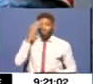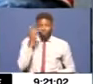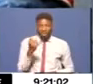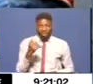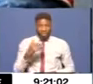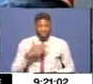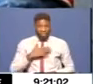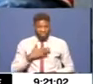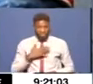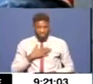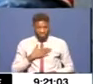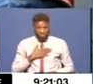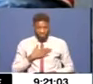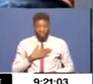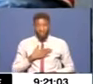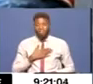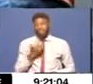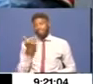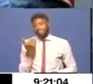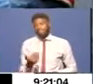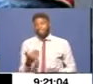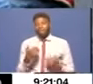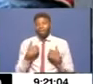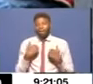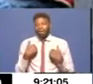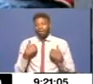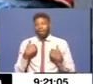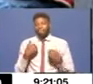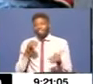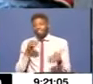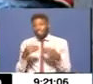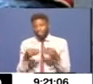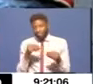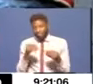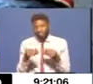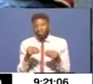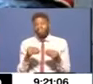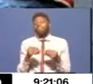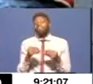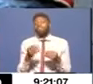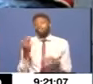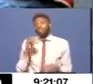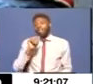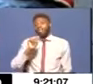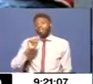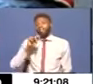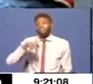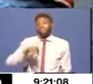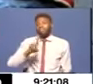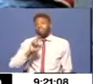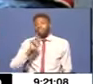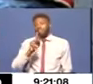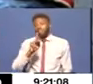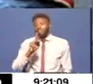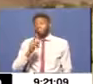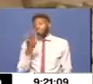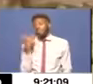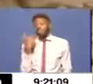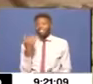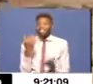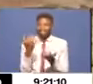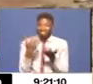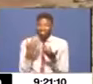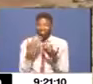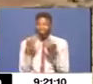APDK, juu nilishindwa hata kumpeleka hosi, alikuwa apelekwa hata hosi last week nilishindwa juu ya kosa fedha.